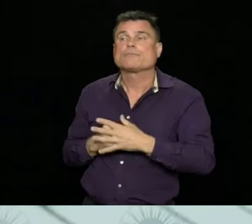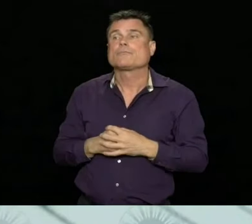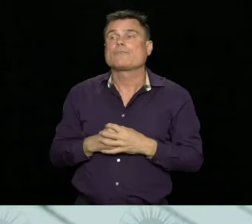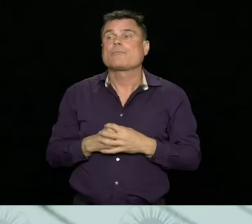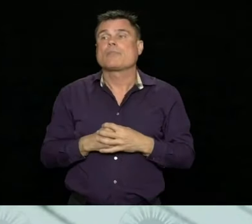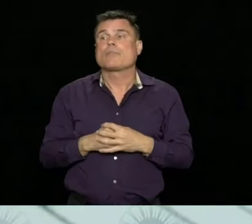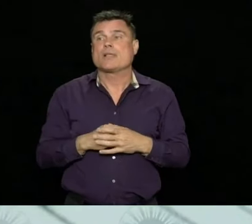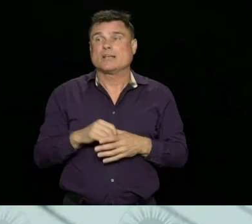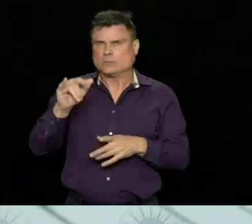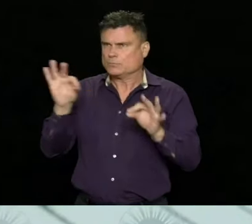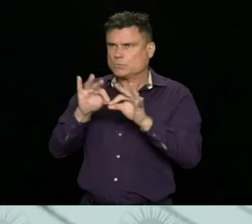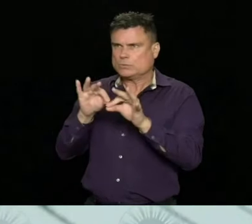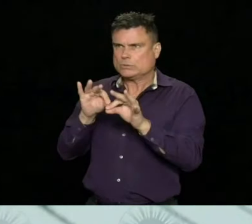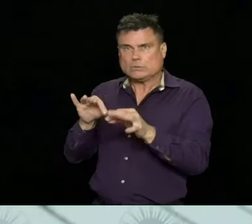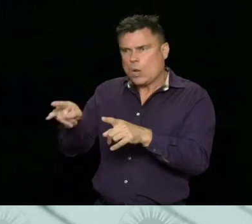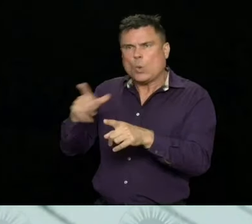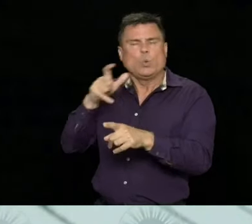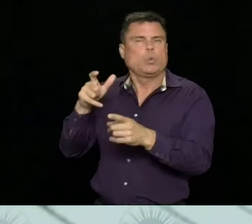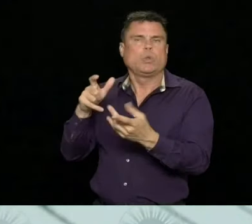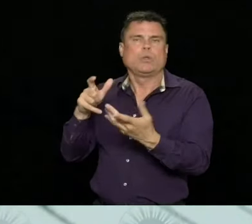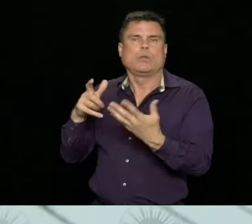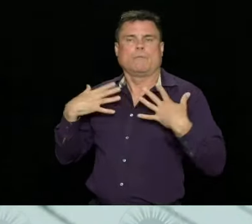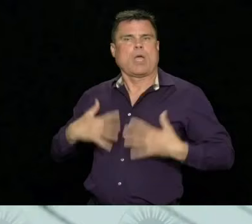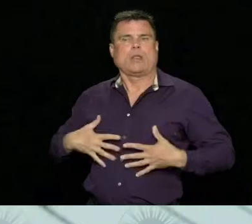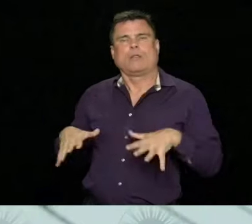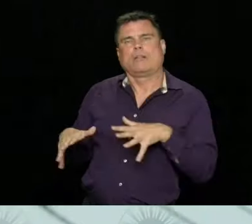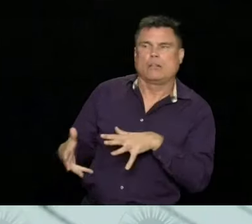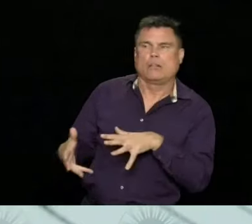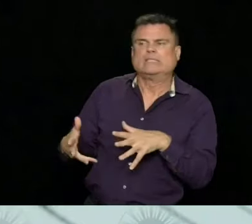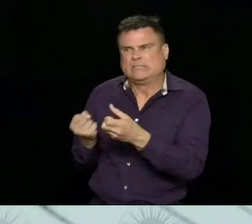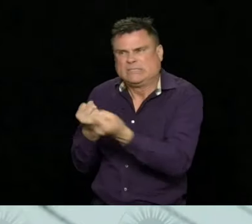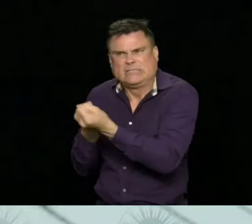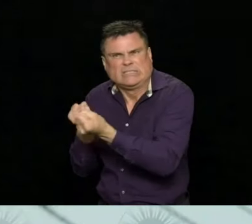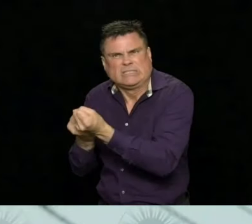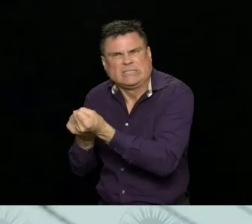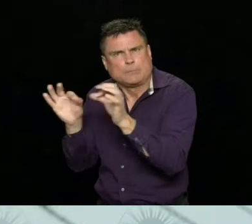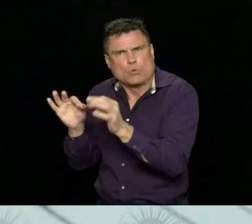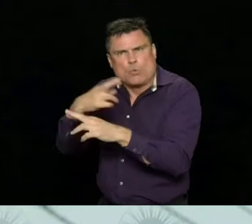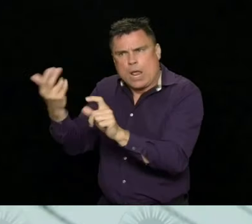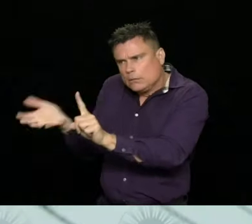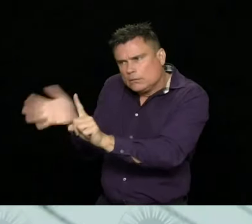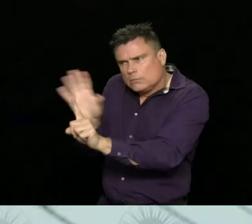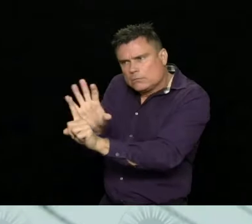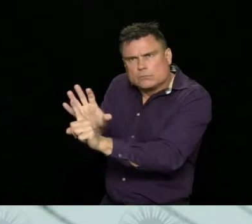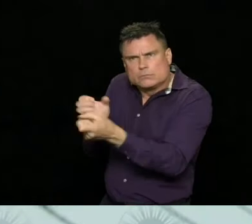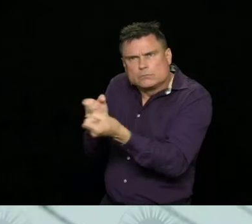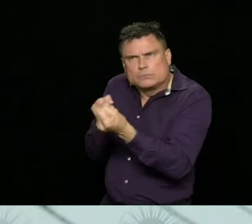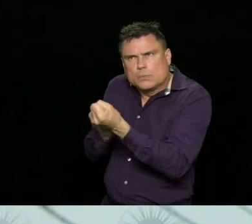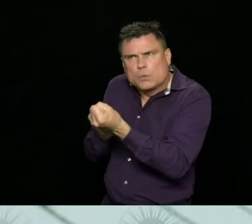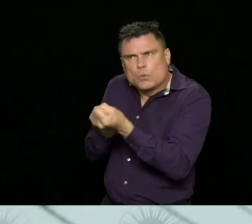with them on a day-to-day basis. And I think those are the people that will be given this extra